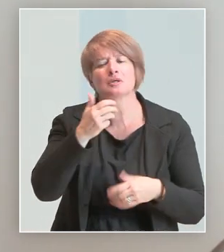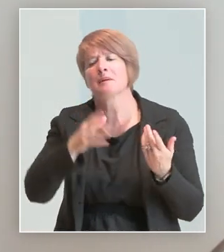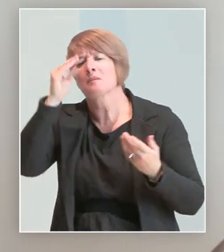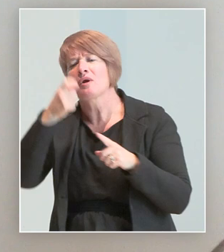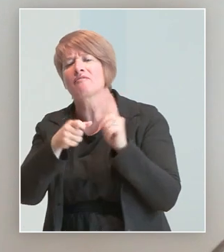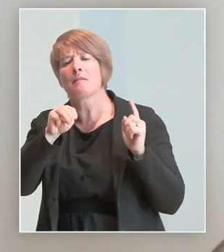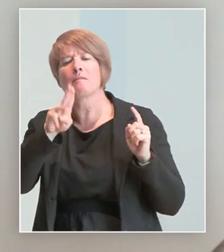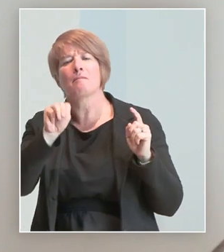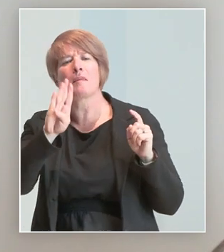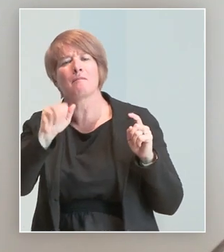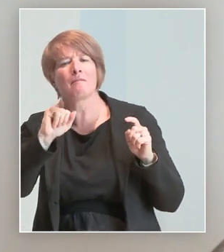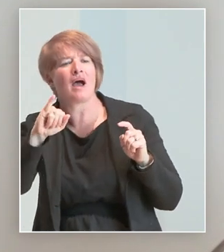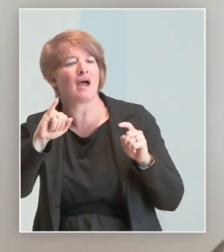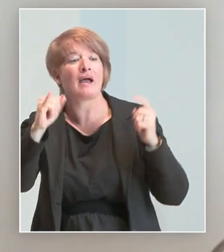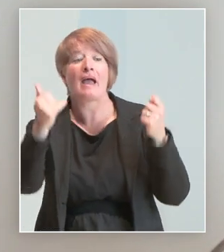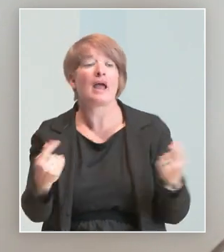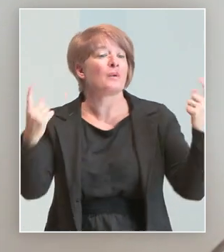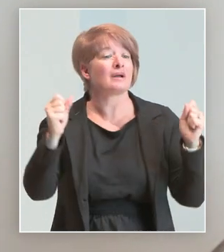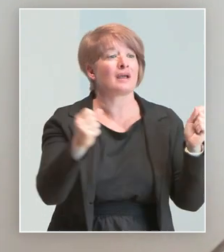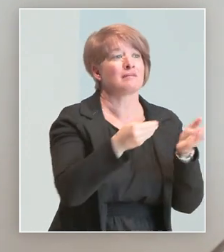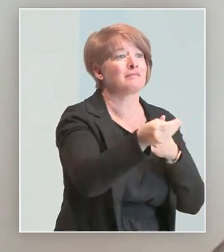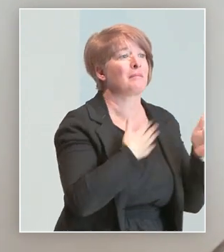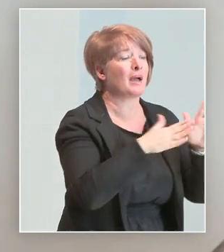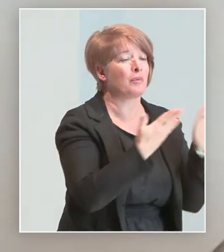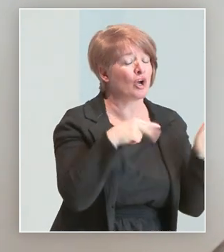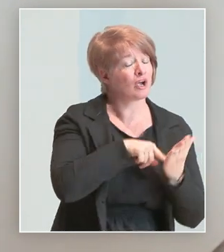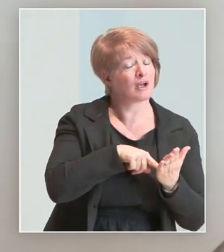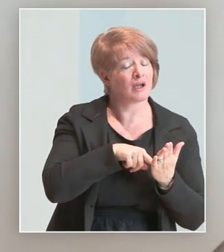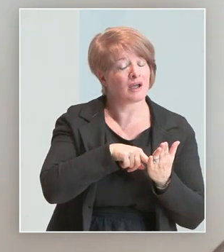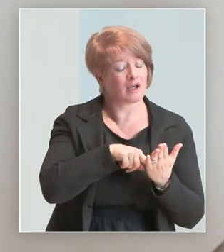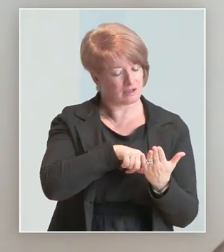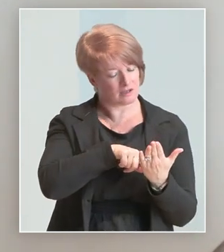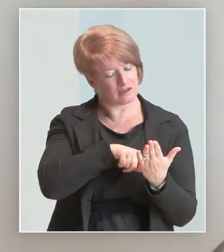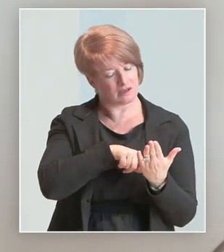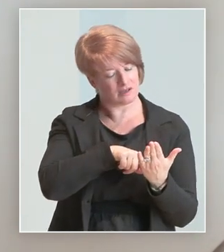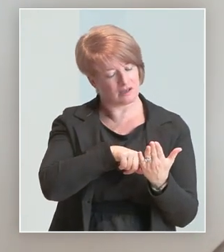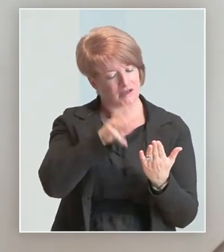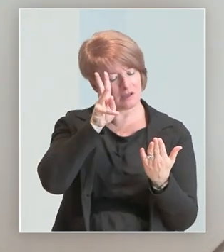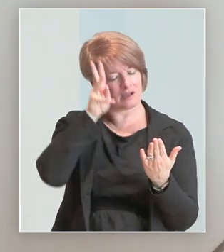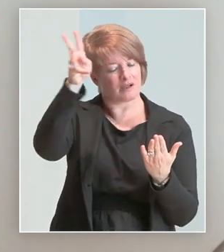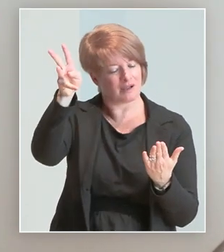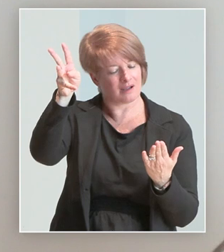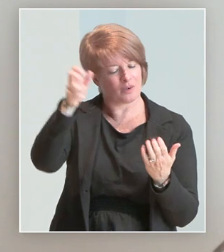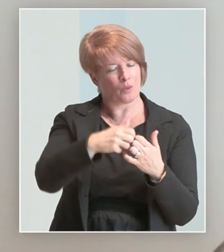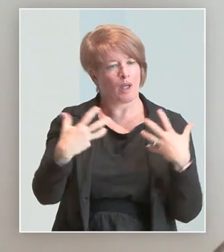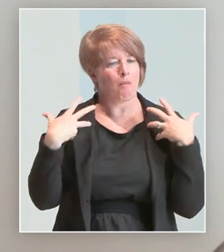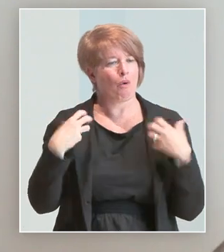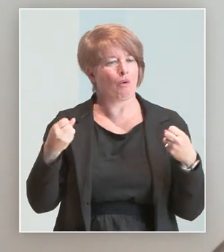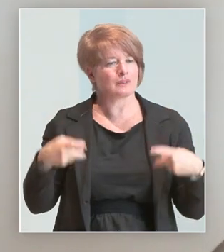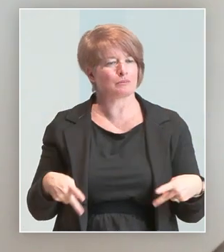Mumbai, anyone would pick up my book and be so inclined to do the mything with bold